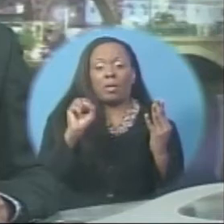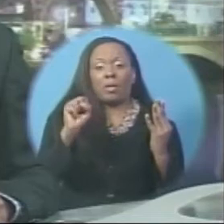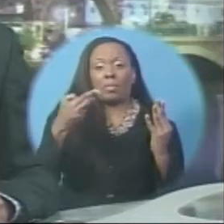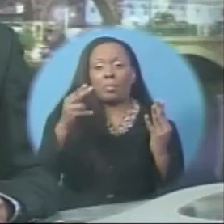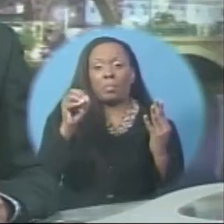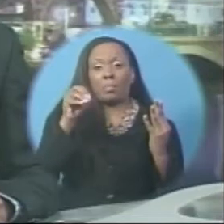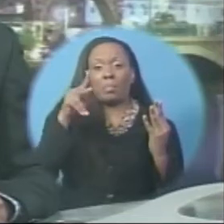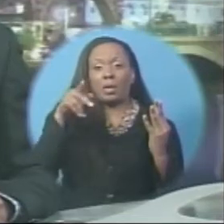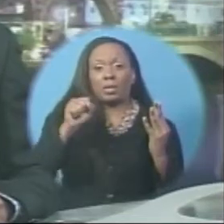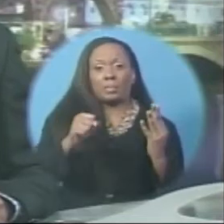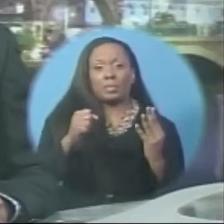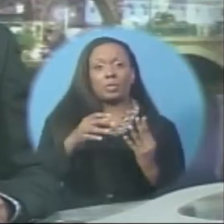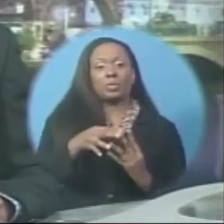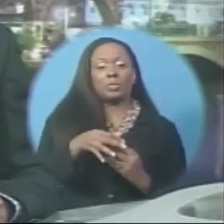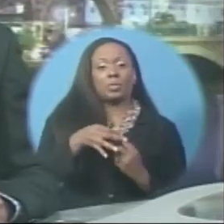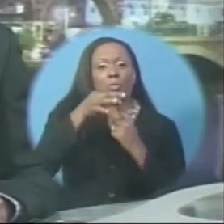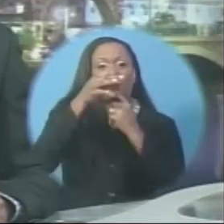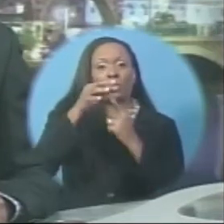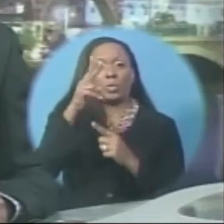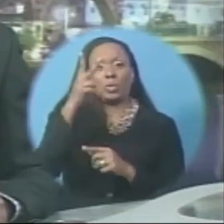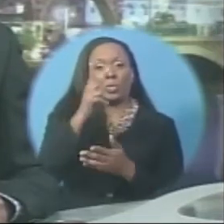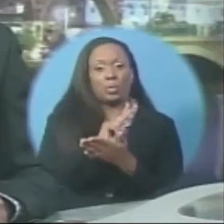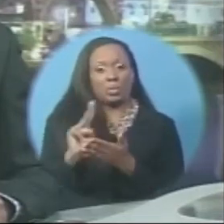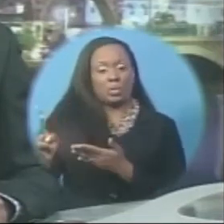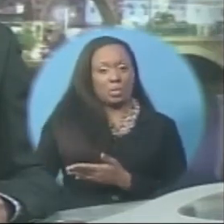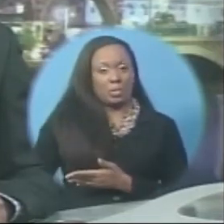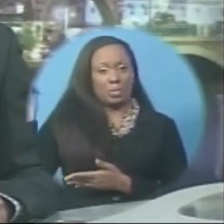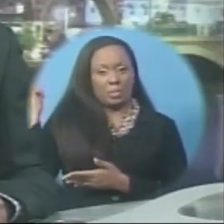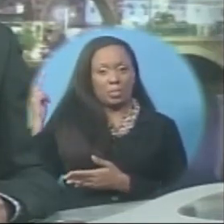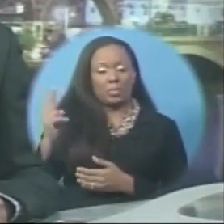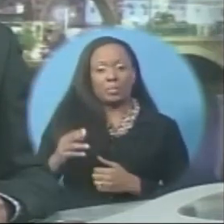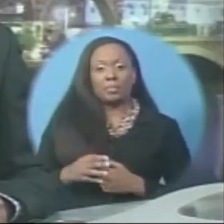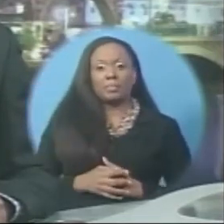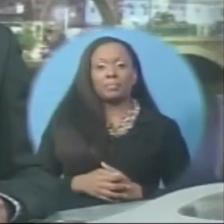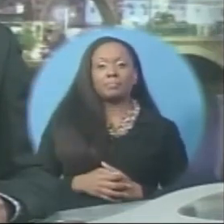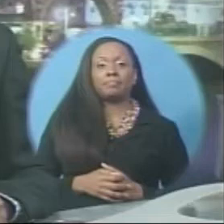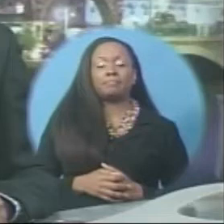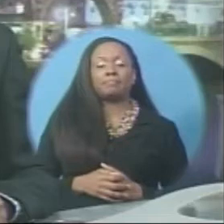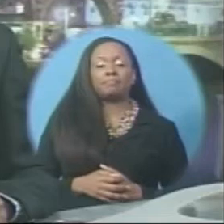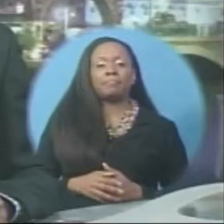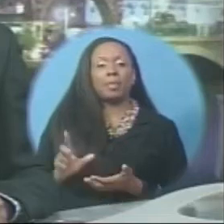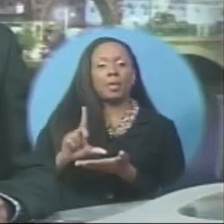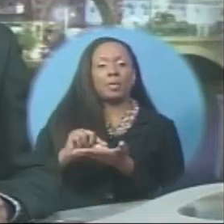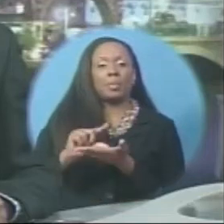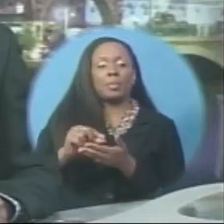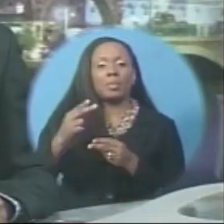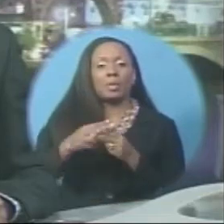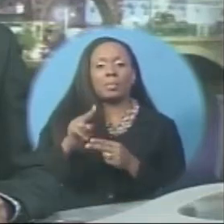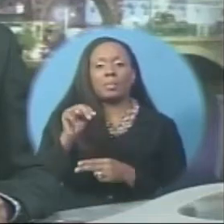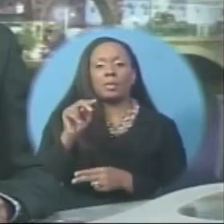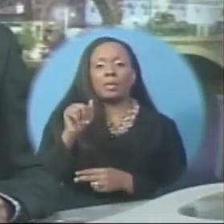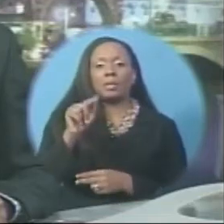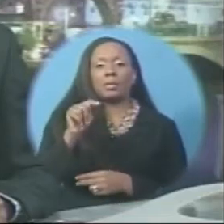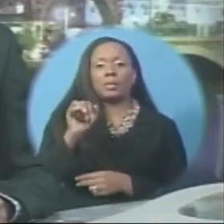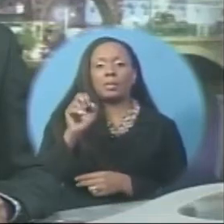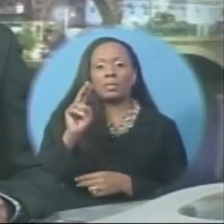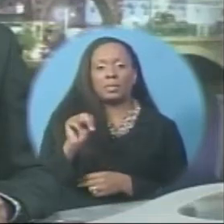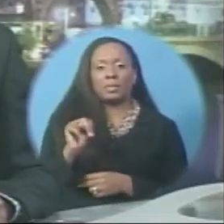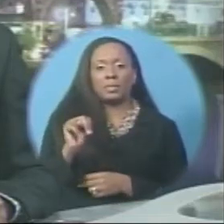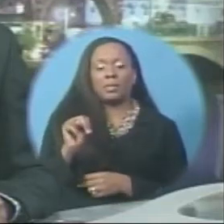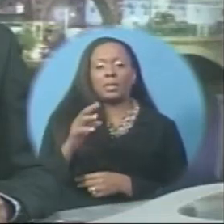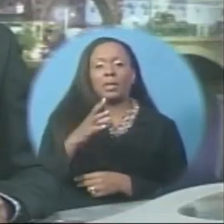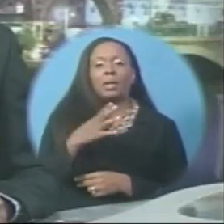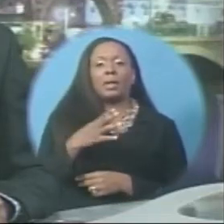2 weeks ago. In other news now, the Nation Company Limited and its chief executive officer, Anthony Shaw, are